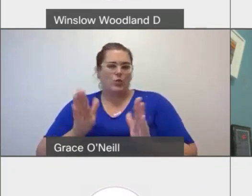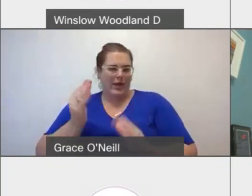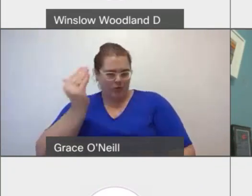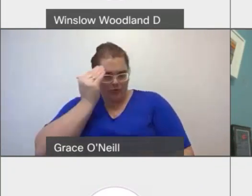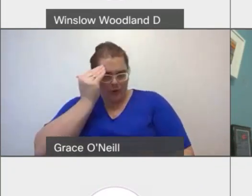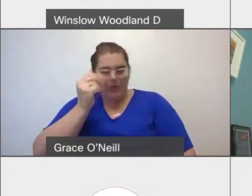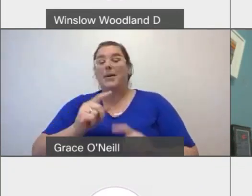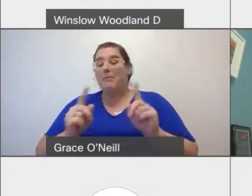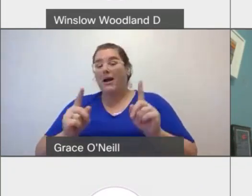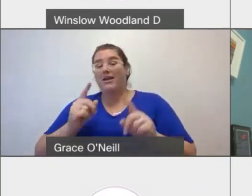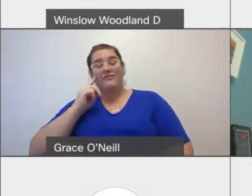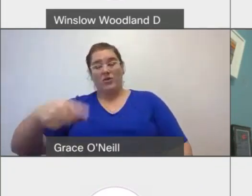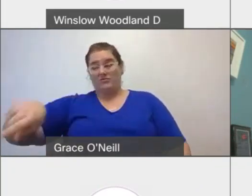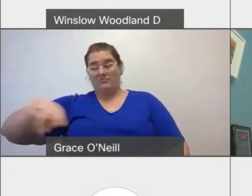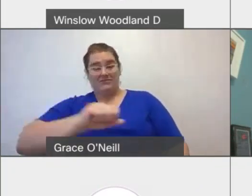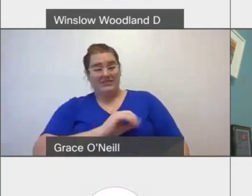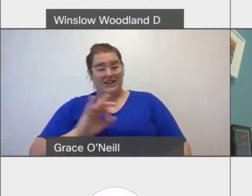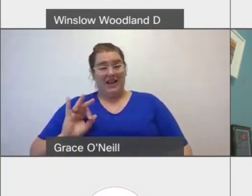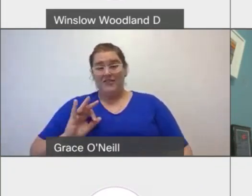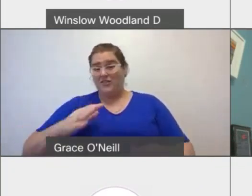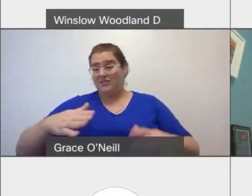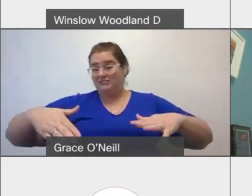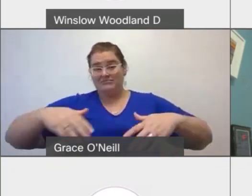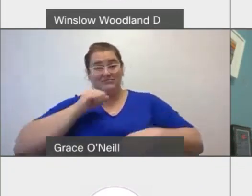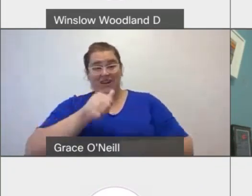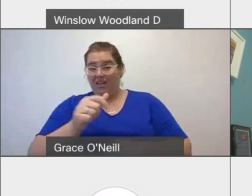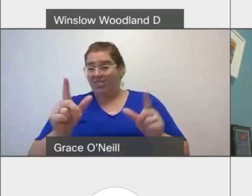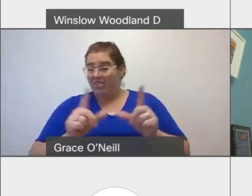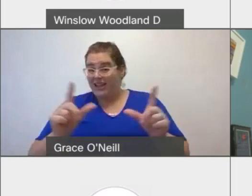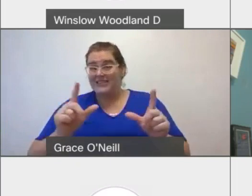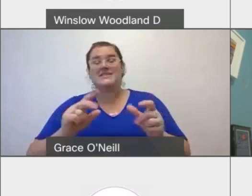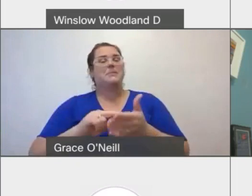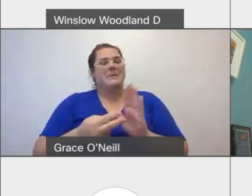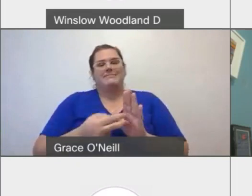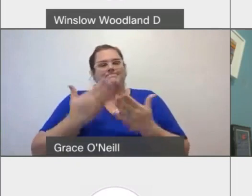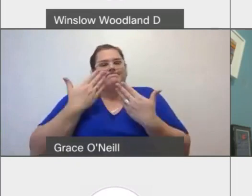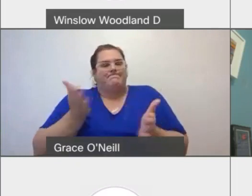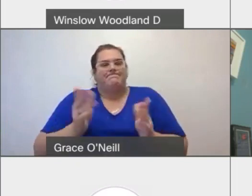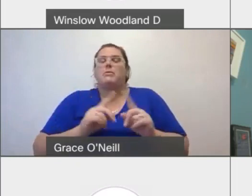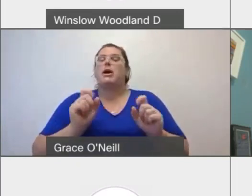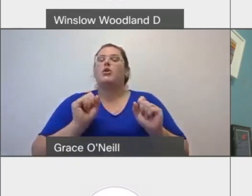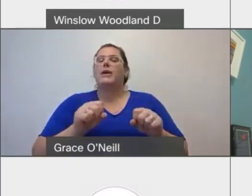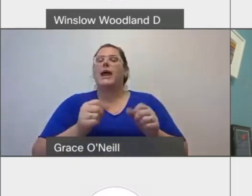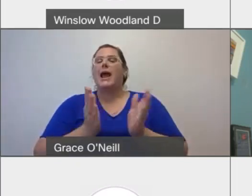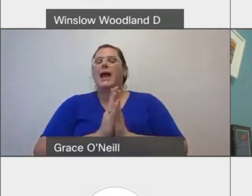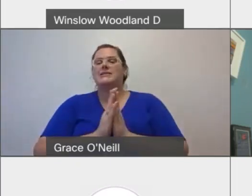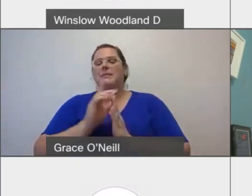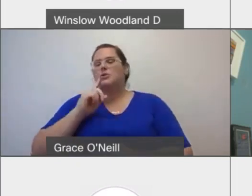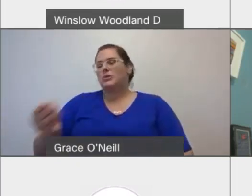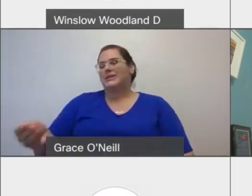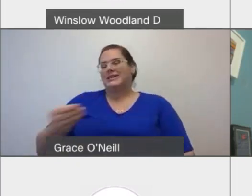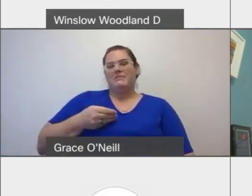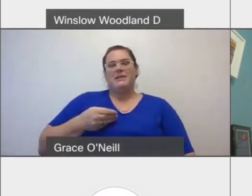staff, there really is no way to know, except that you could ask for a copy of what was submitted to DC Health, and at the